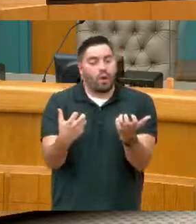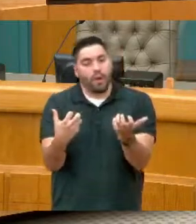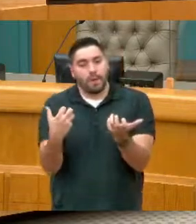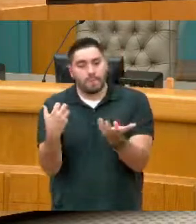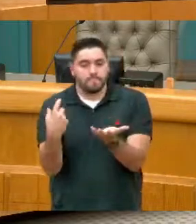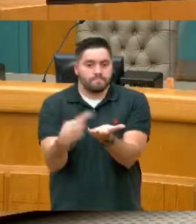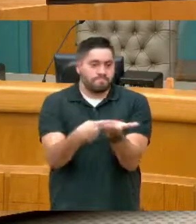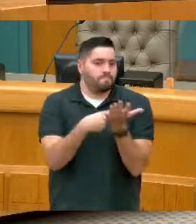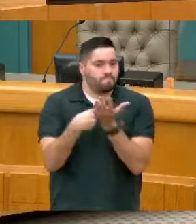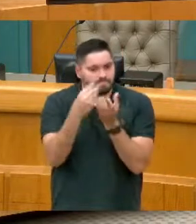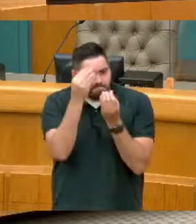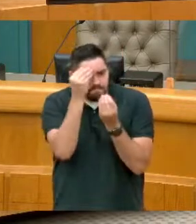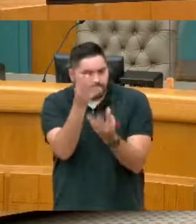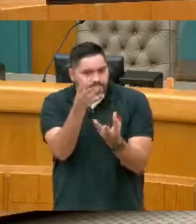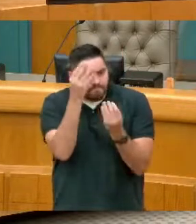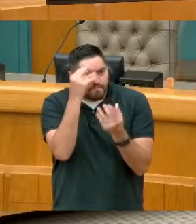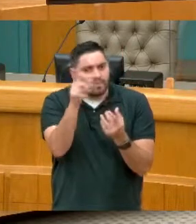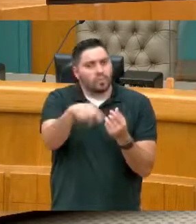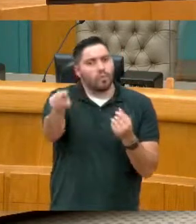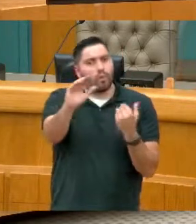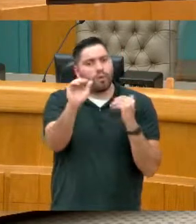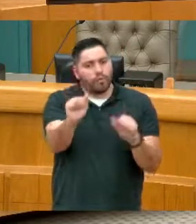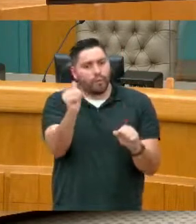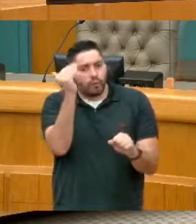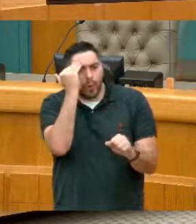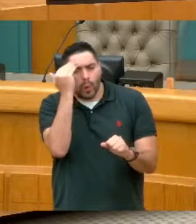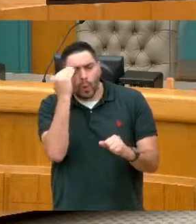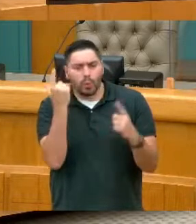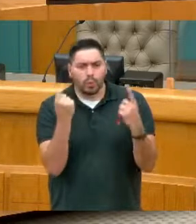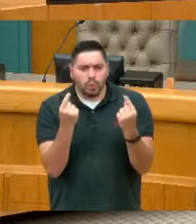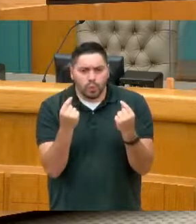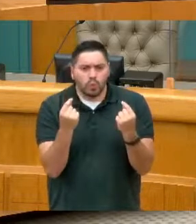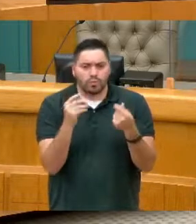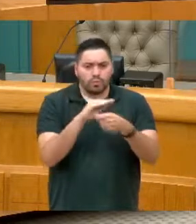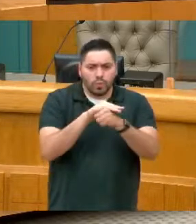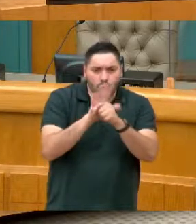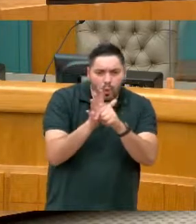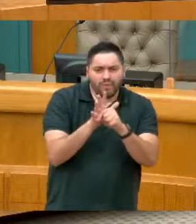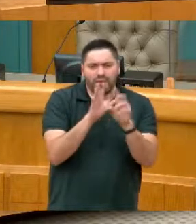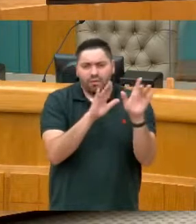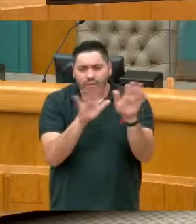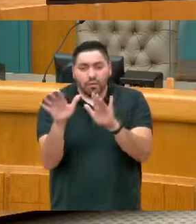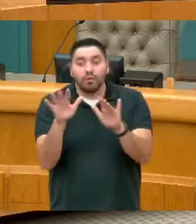You ready? All right. Well, good afternoon. We'll get started